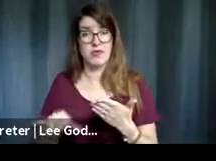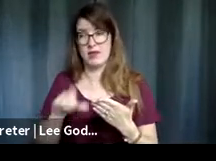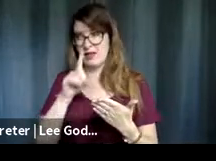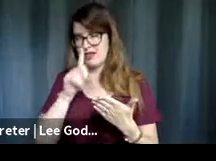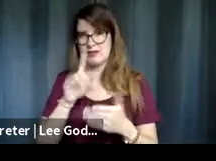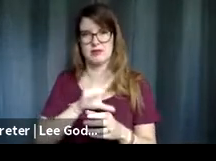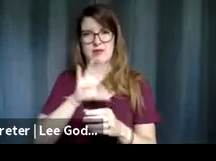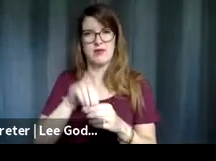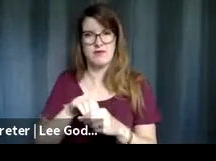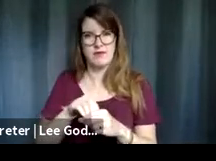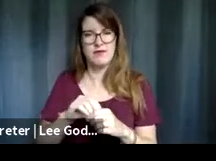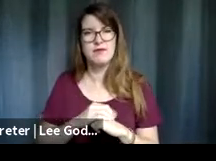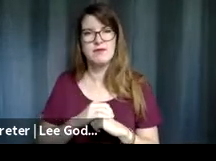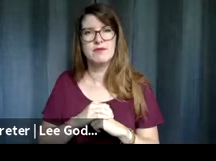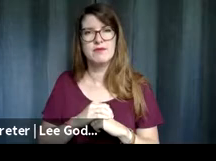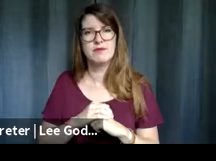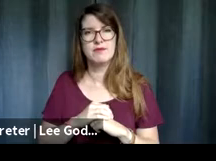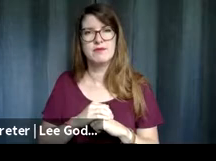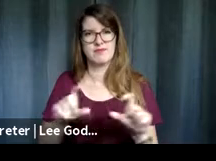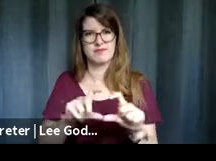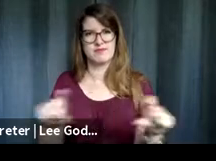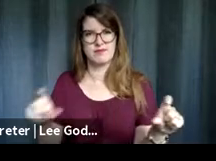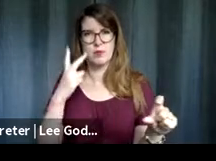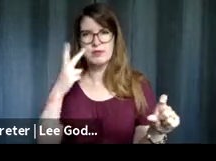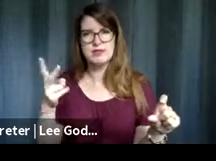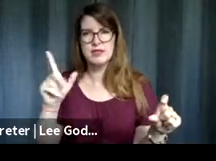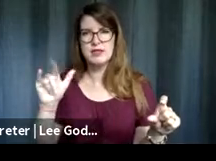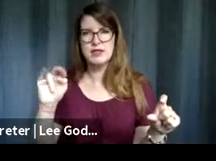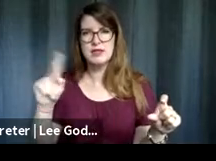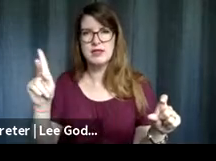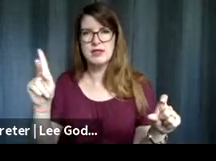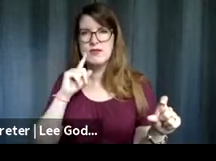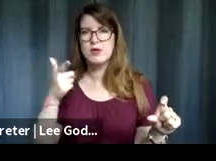getting involved. And on the screen, you'll see a link for